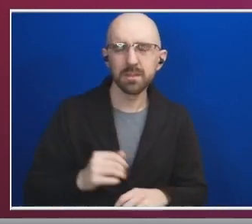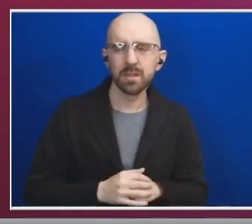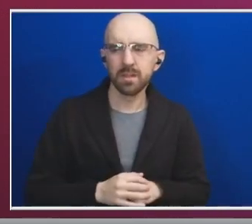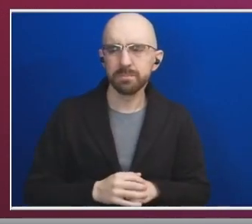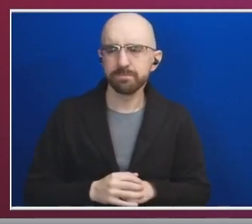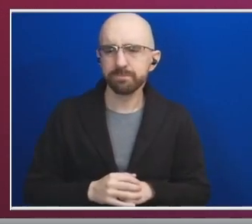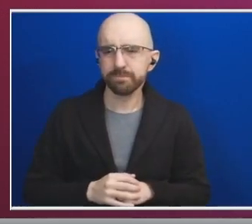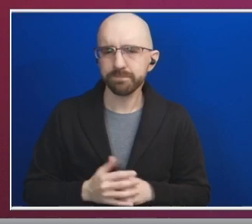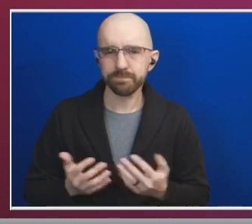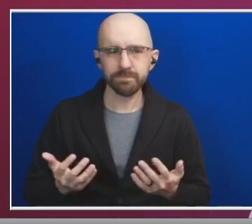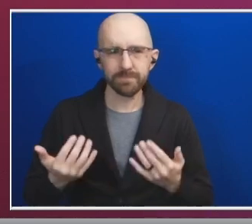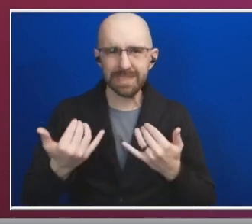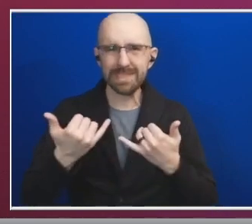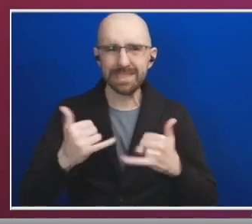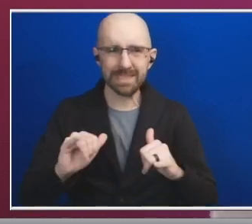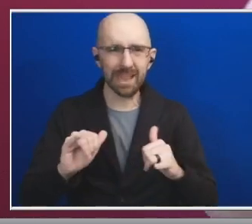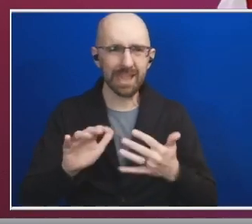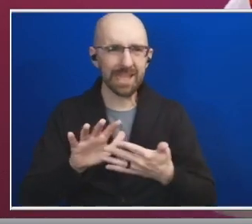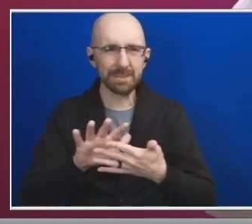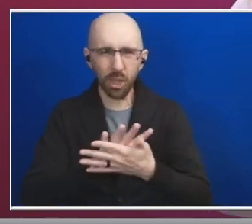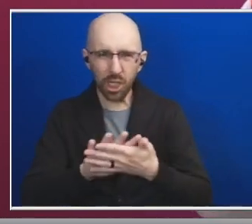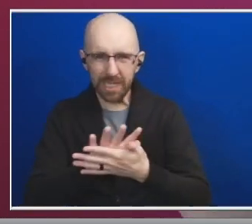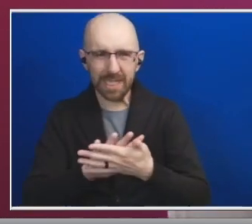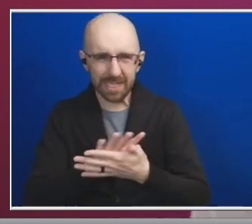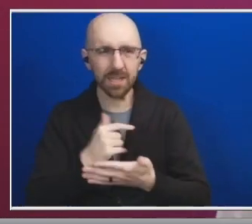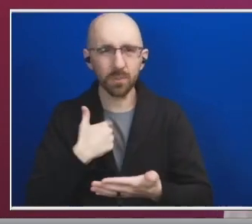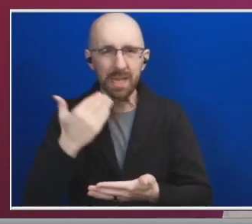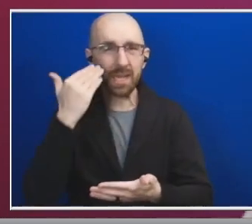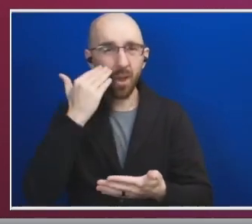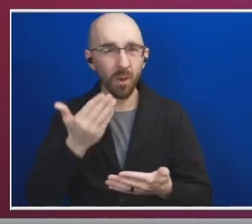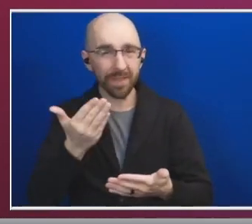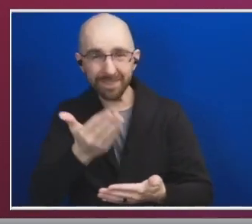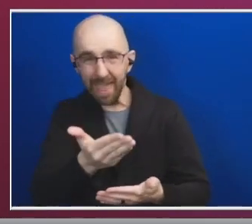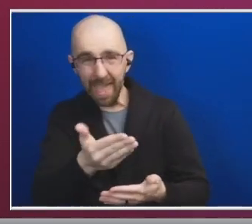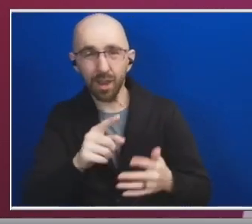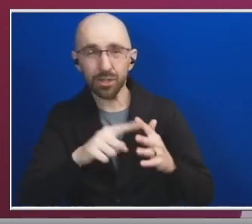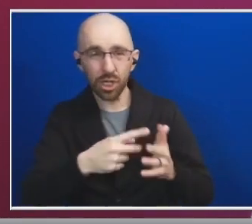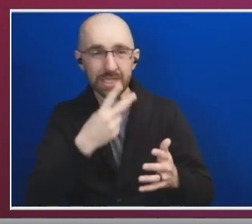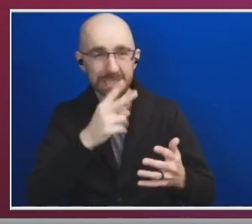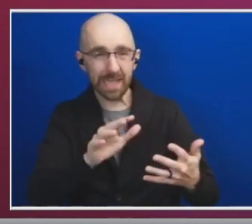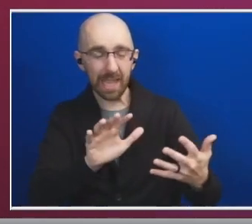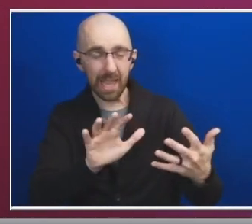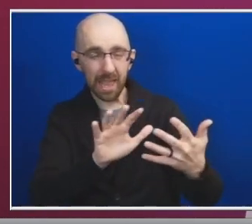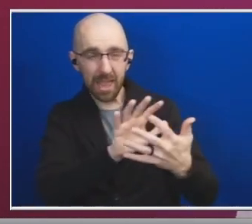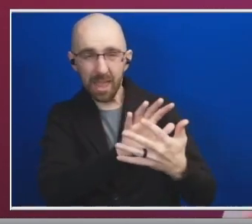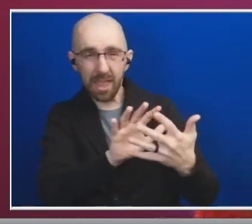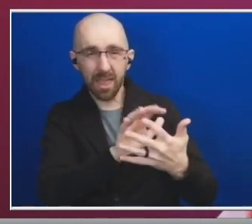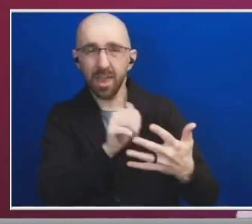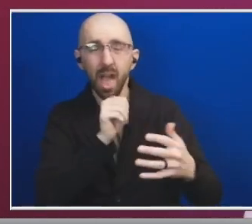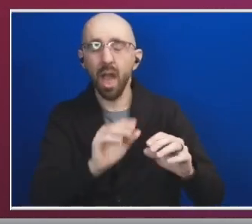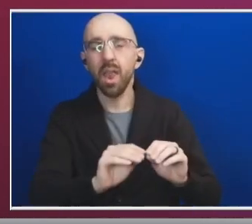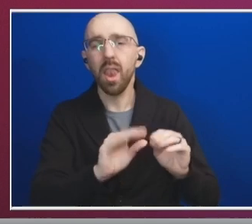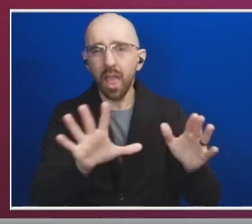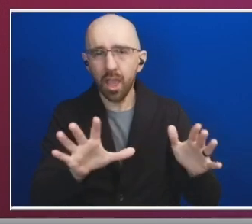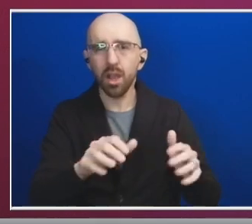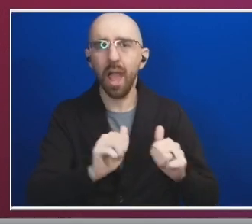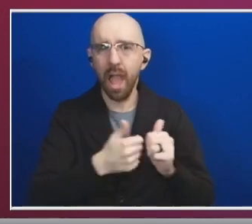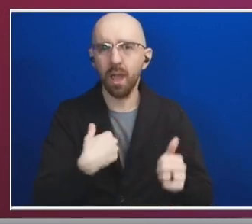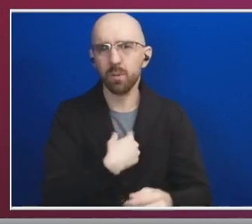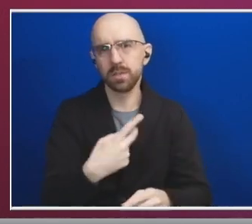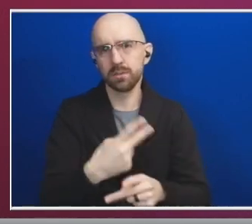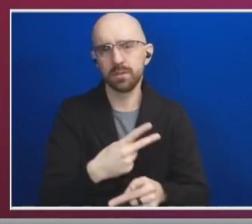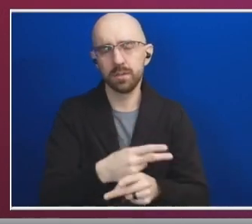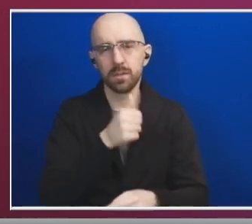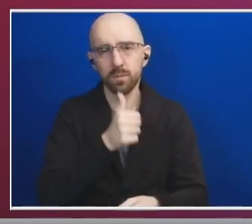it's blurry. Yeah, Right. we kind of know it's Blurry. out there and we start to see it, but it's not in focus as far as how we take care of women and how we integrate everything that